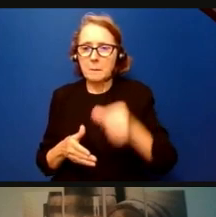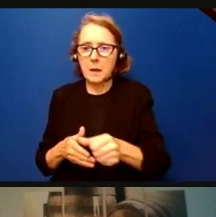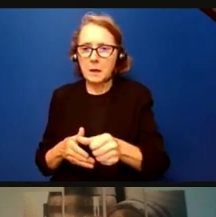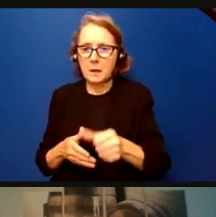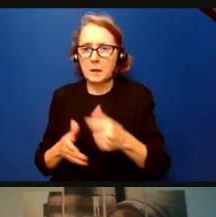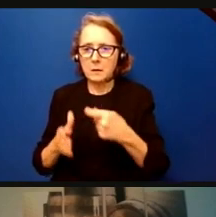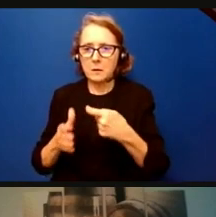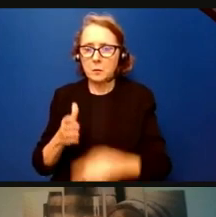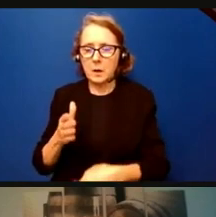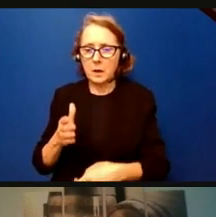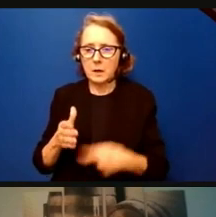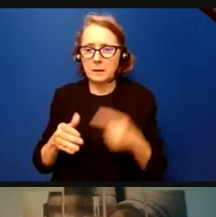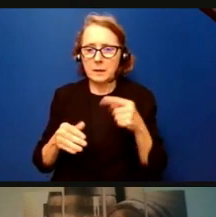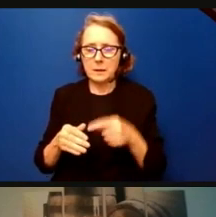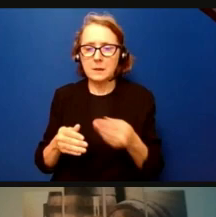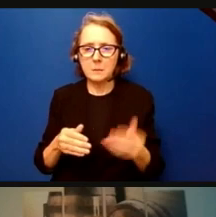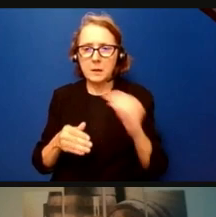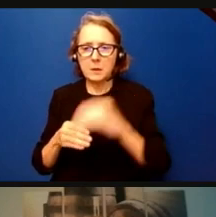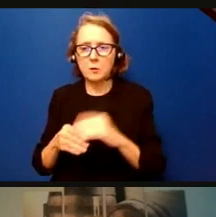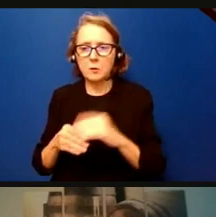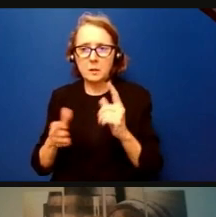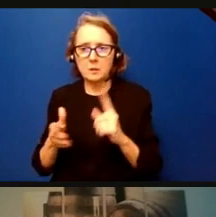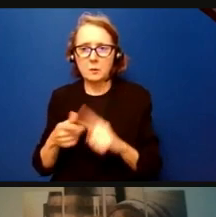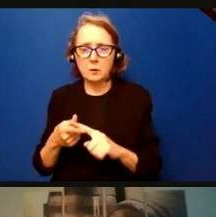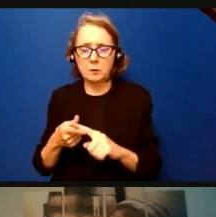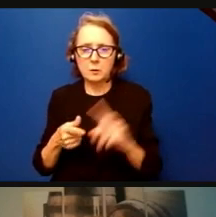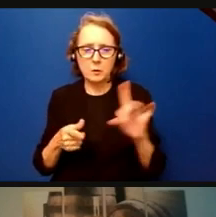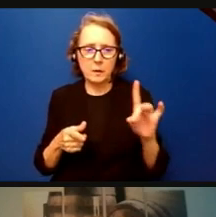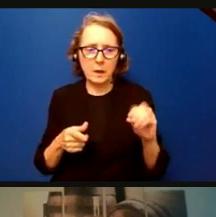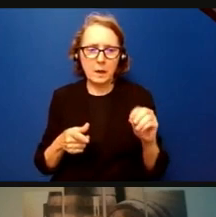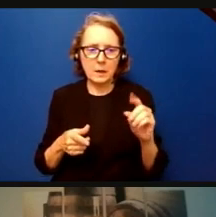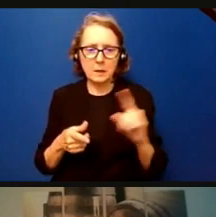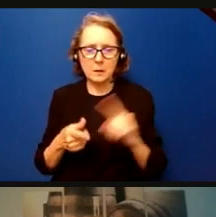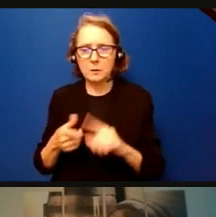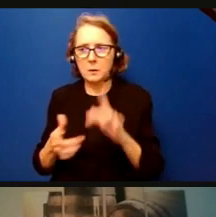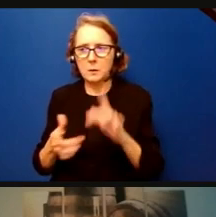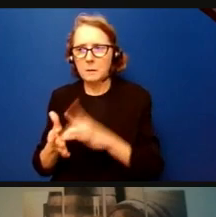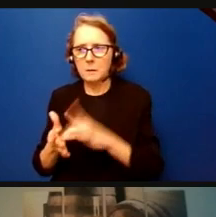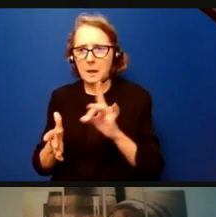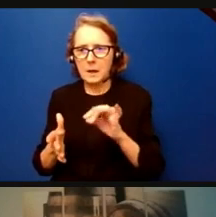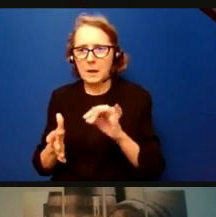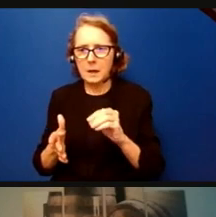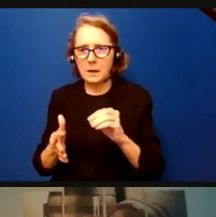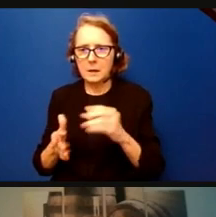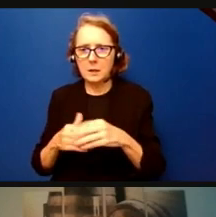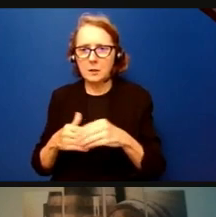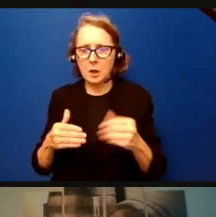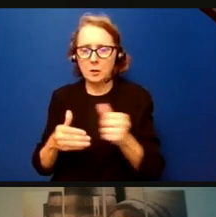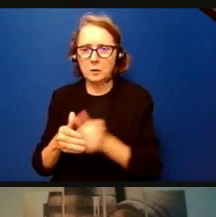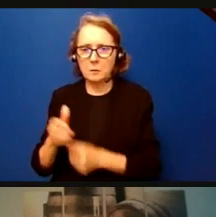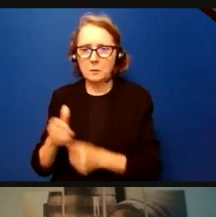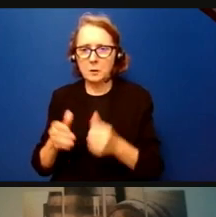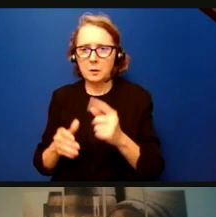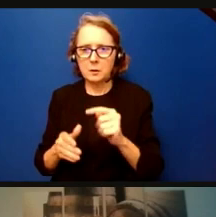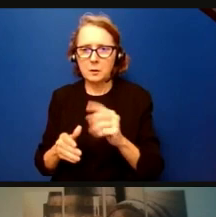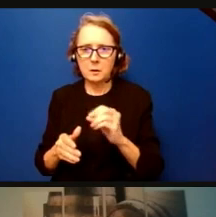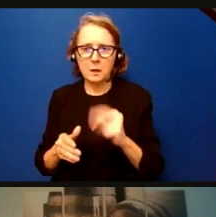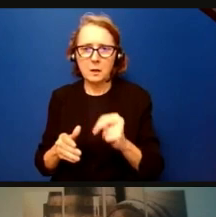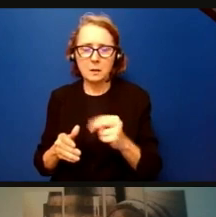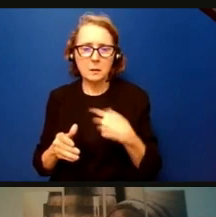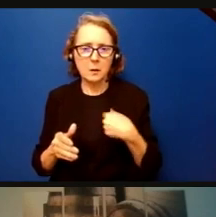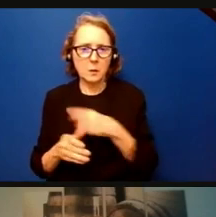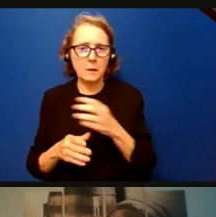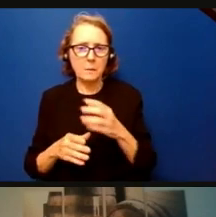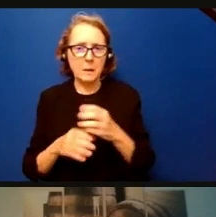rate that this is being increased to. So in that 80 to mid $80 per ton. So we've been getting a significant